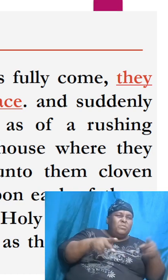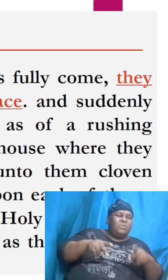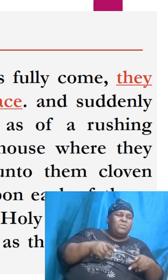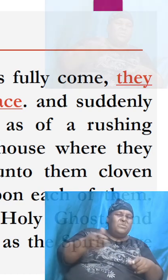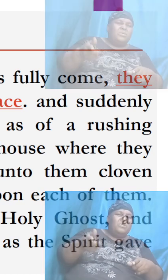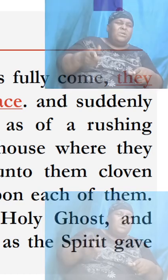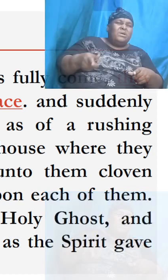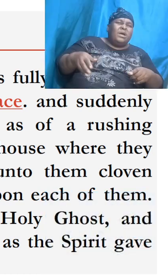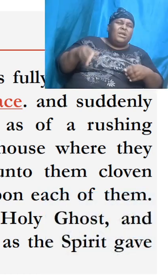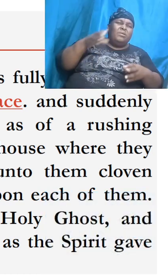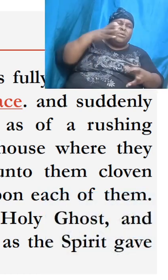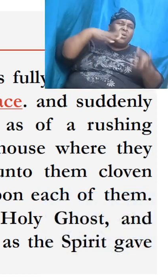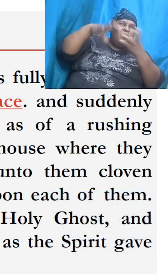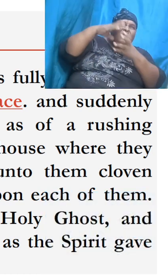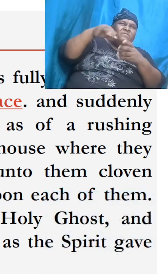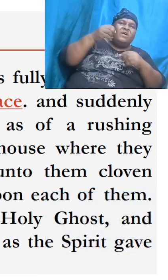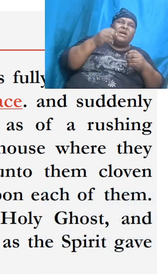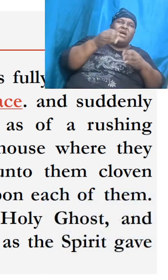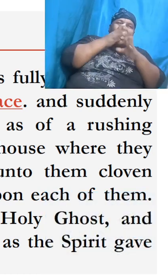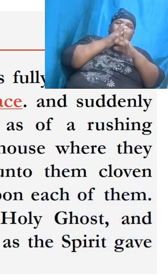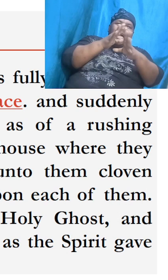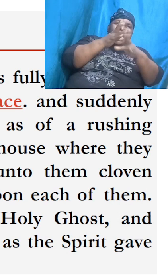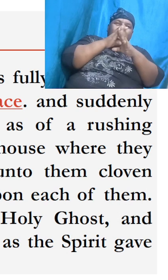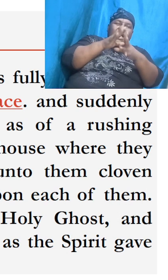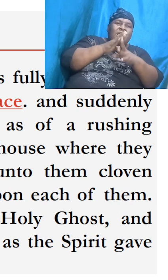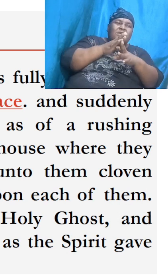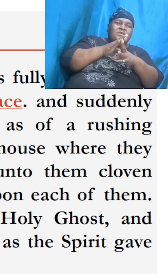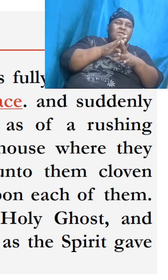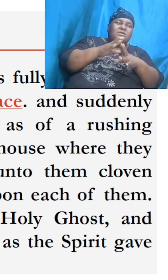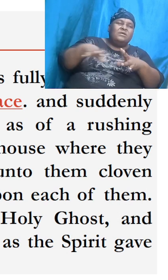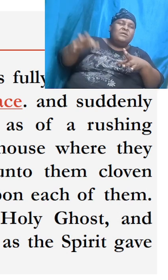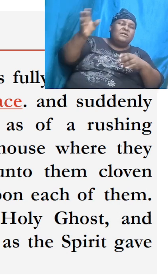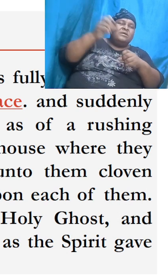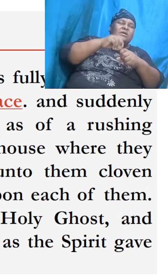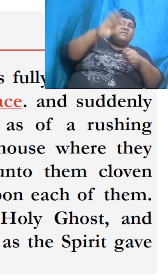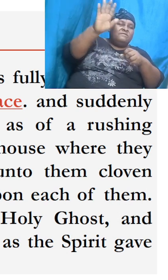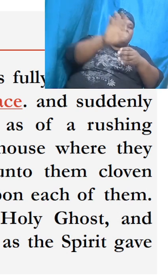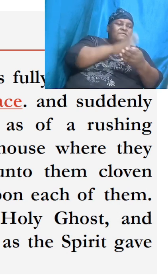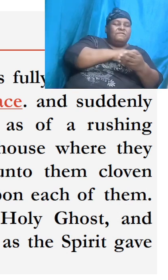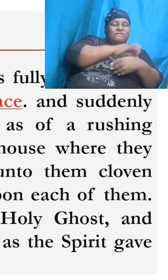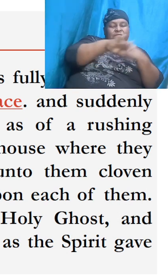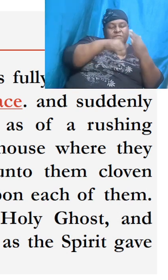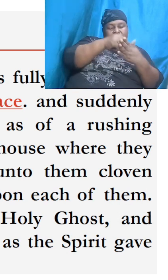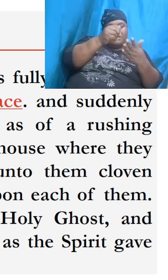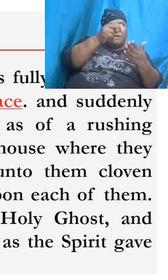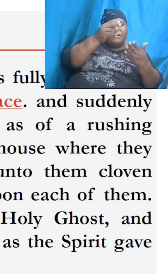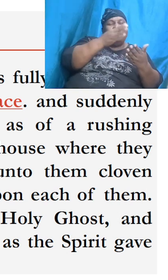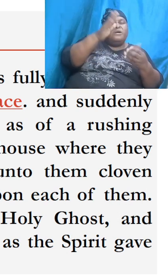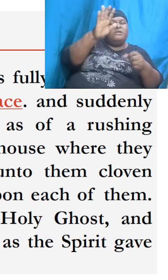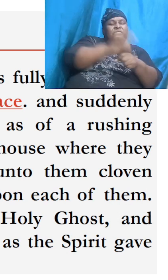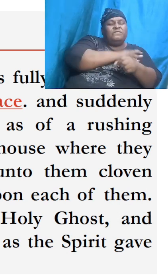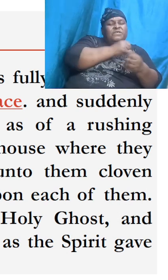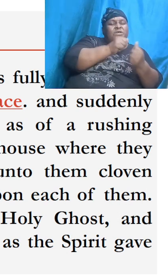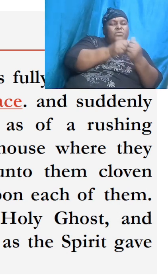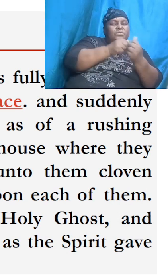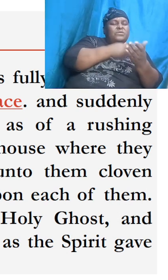as a fire. And it sat upon each of them. And they were all filled with the Holy Ghost. And began to speak with other tongues as the Spirit